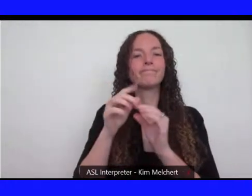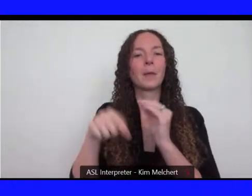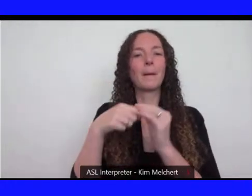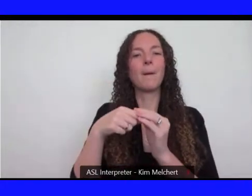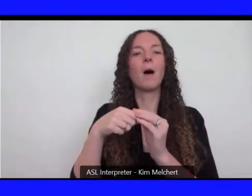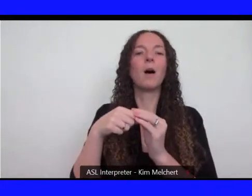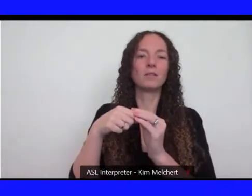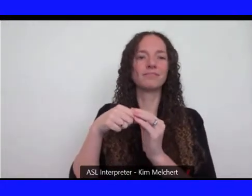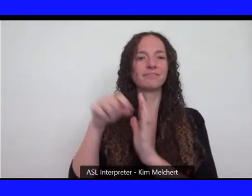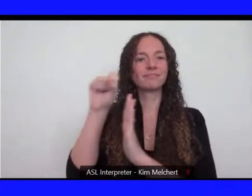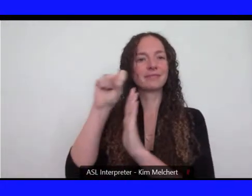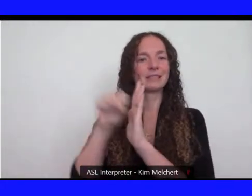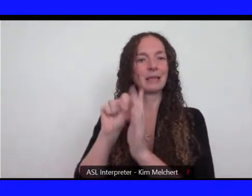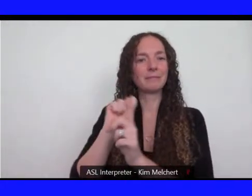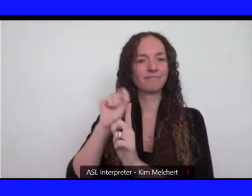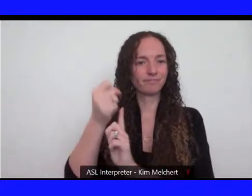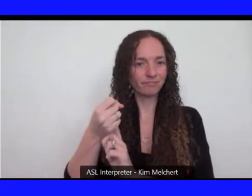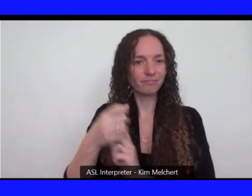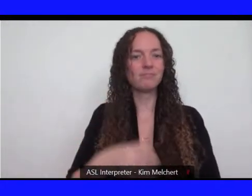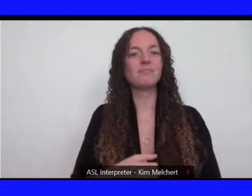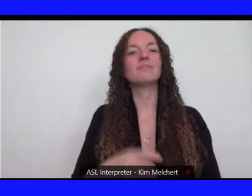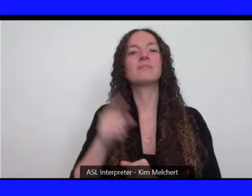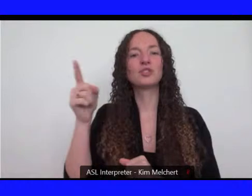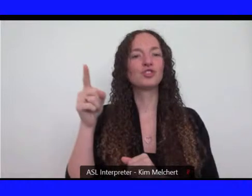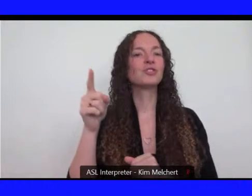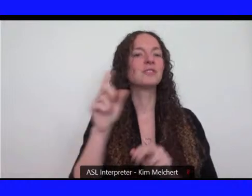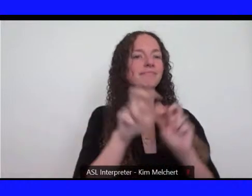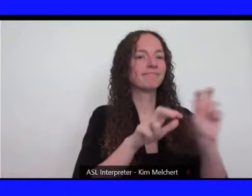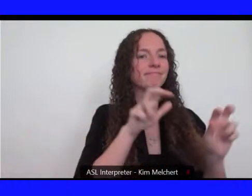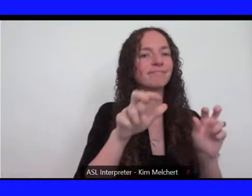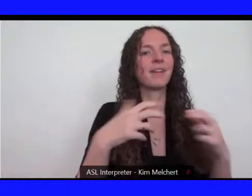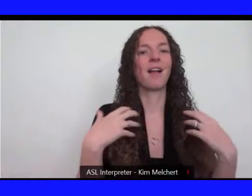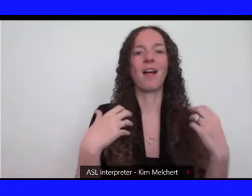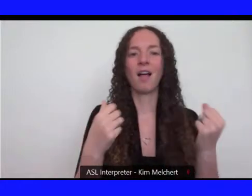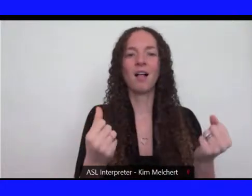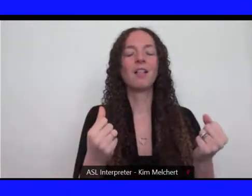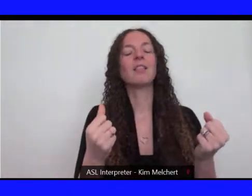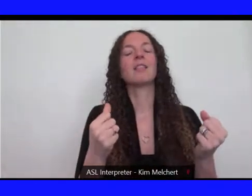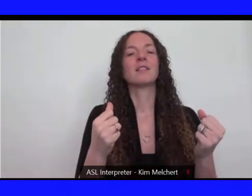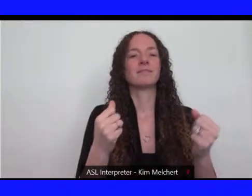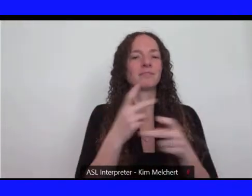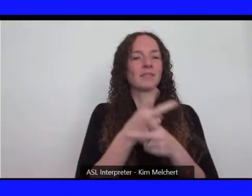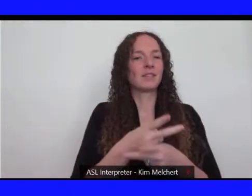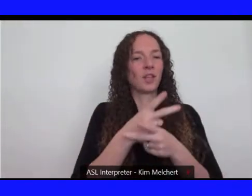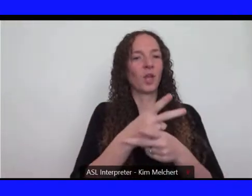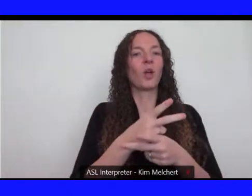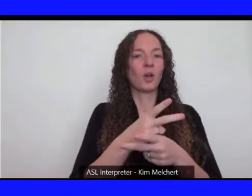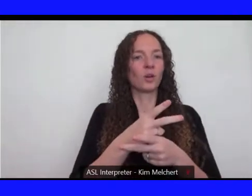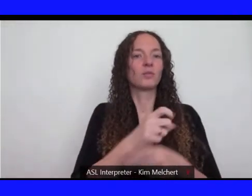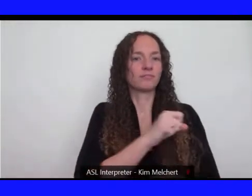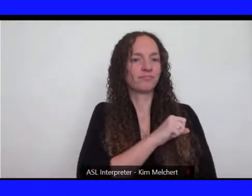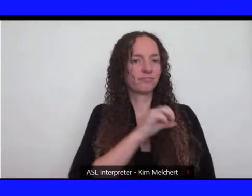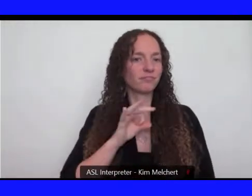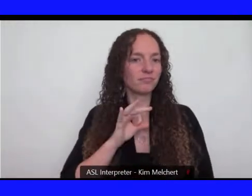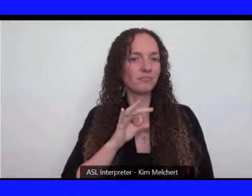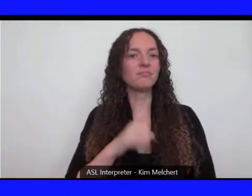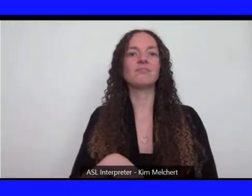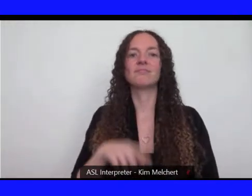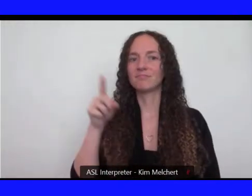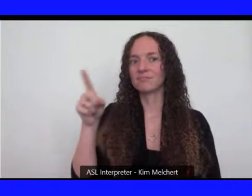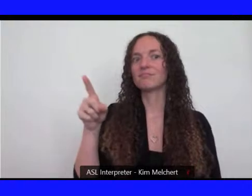life a little challenging, though our woman in Albany, Michelle DeBacco, continues to navigate those